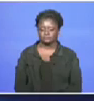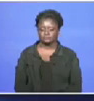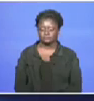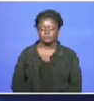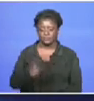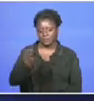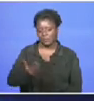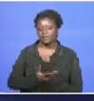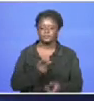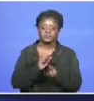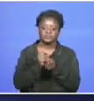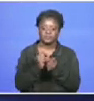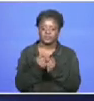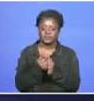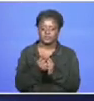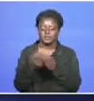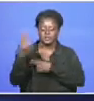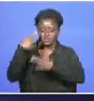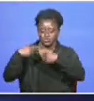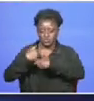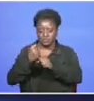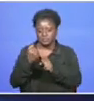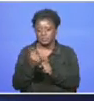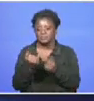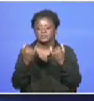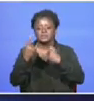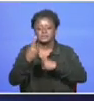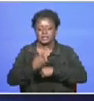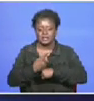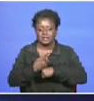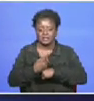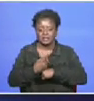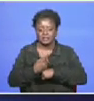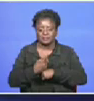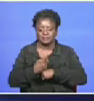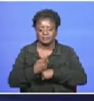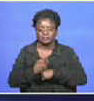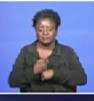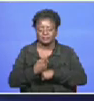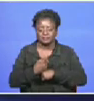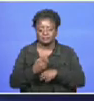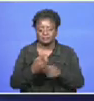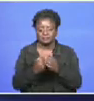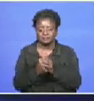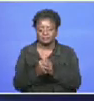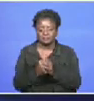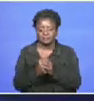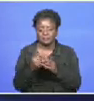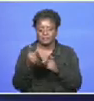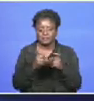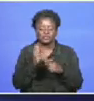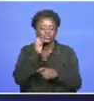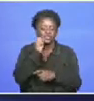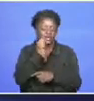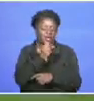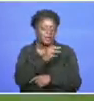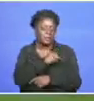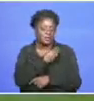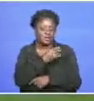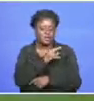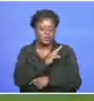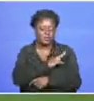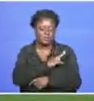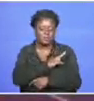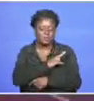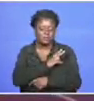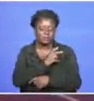although sports everybody history made today in the Czech Republic and testing they really ran a 300 meters Shawnee middle rebo was in